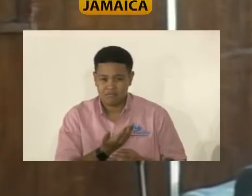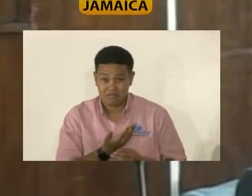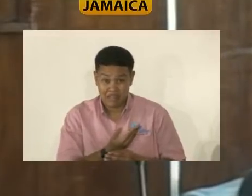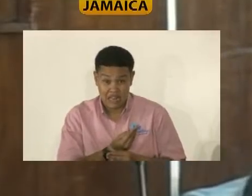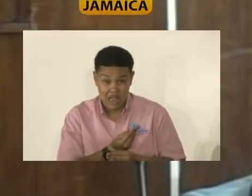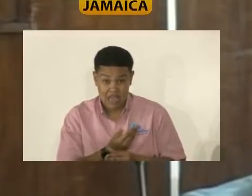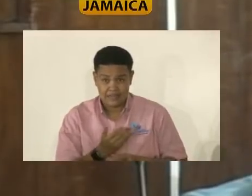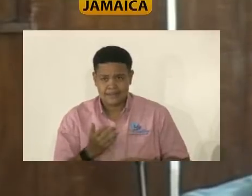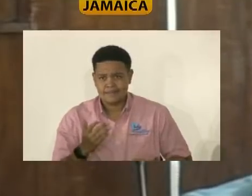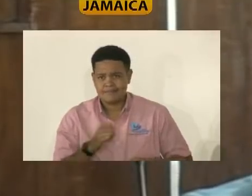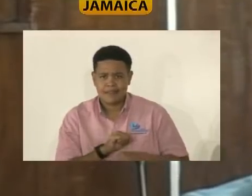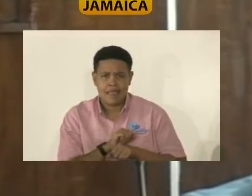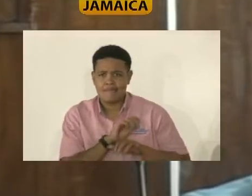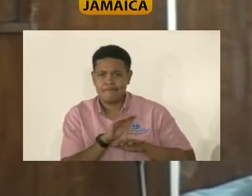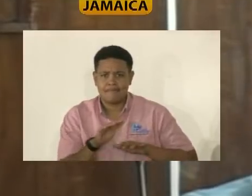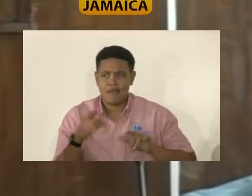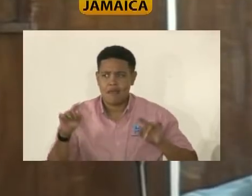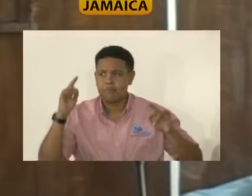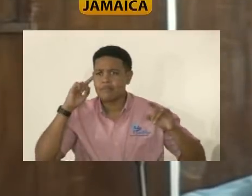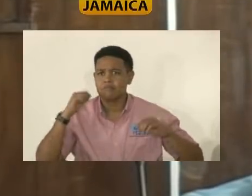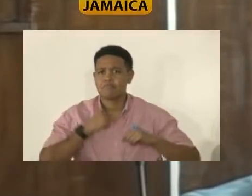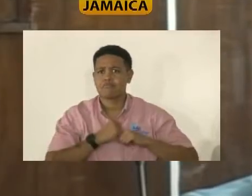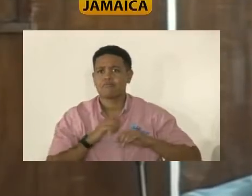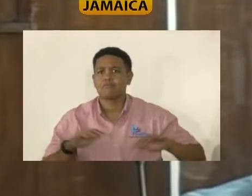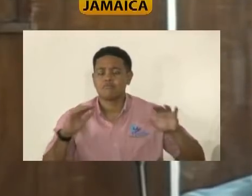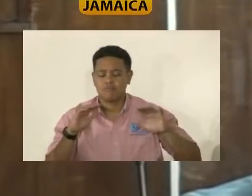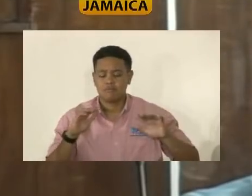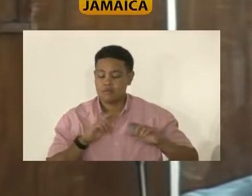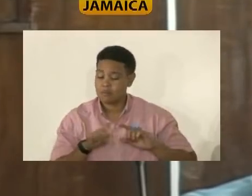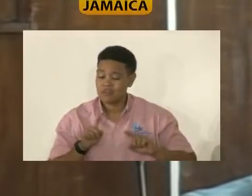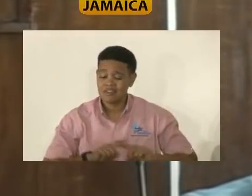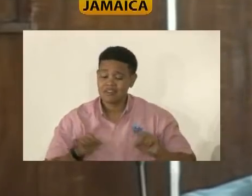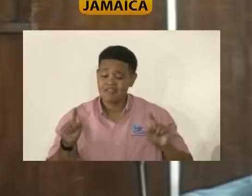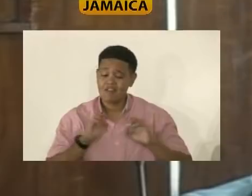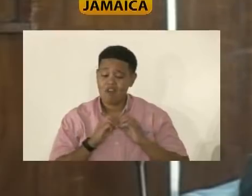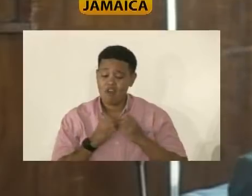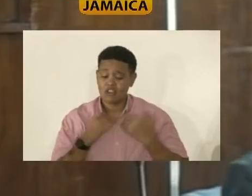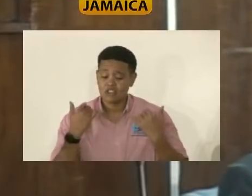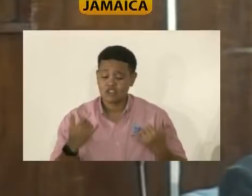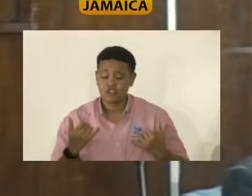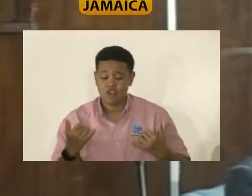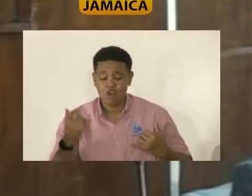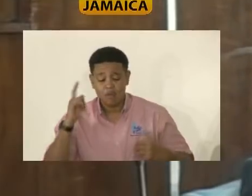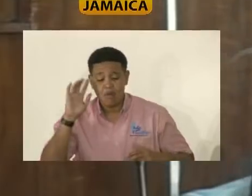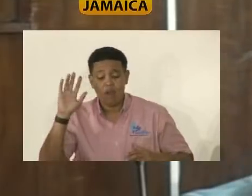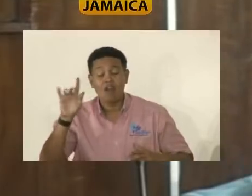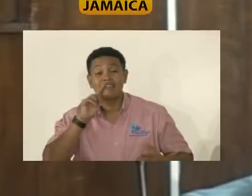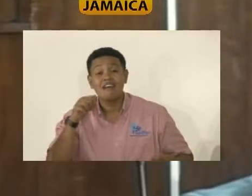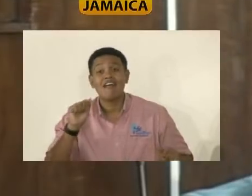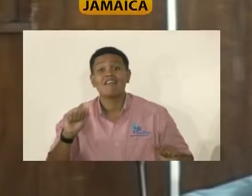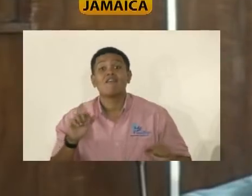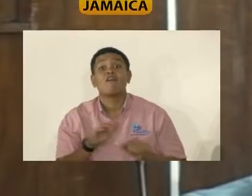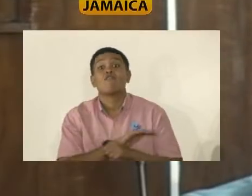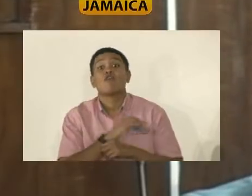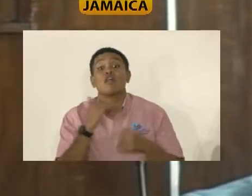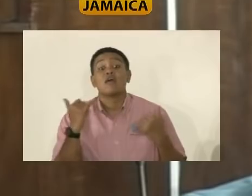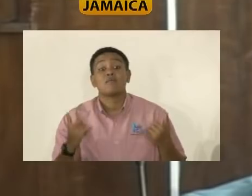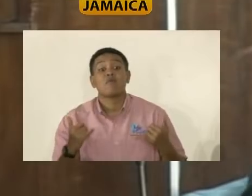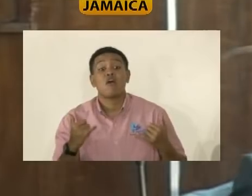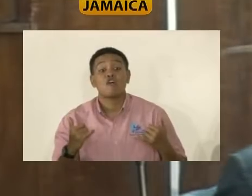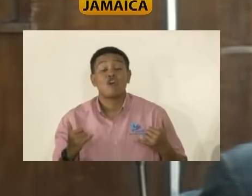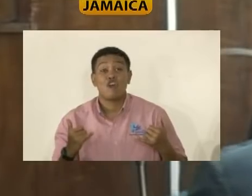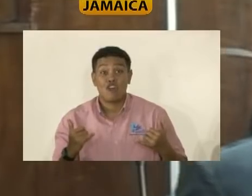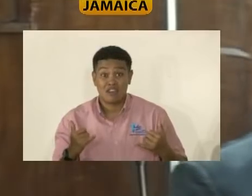different organization now, but all their efforts to become a fully modern police service are